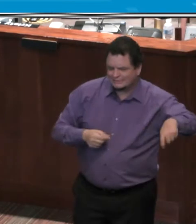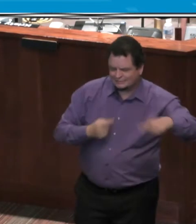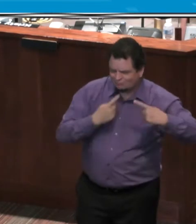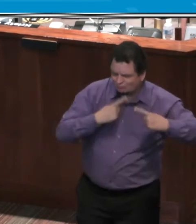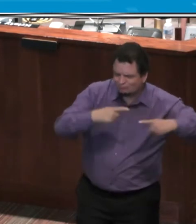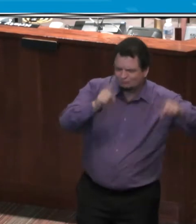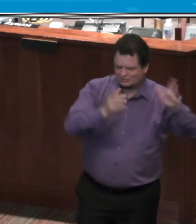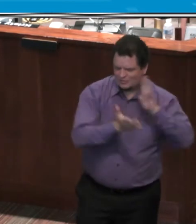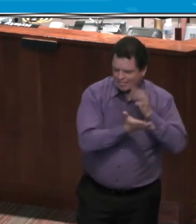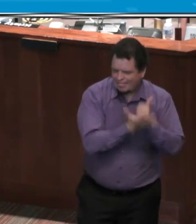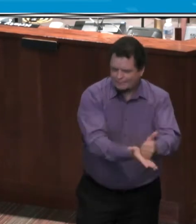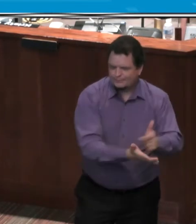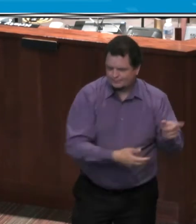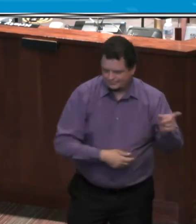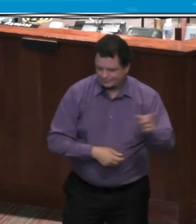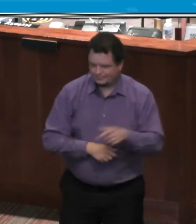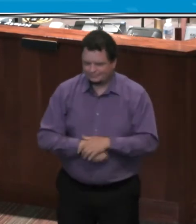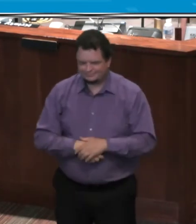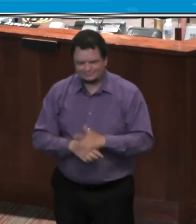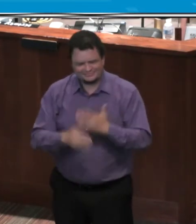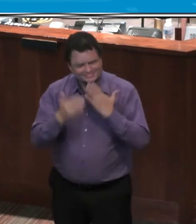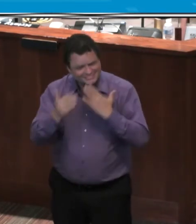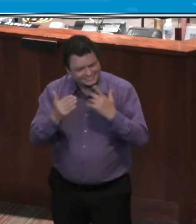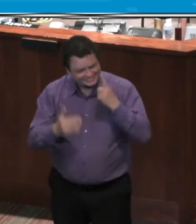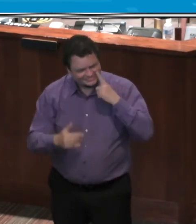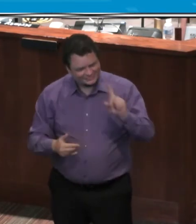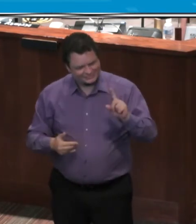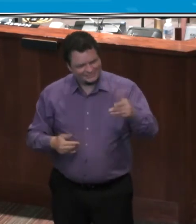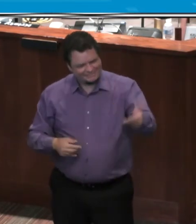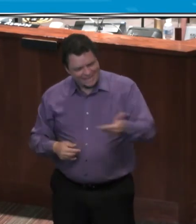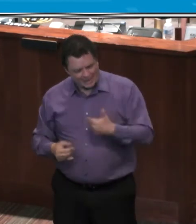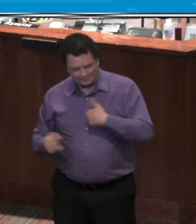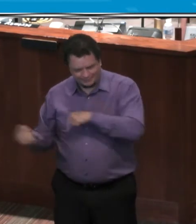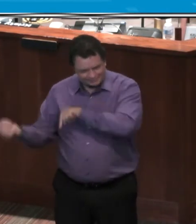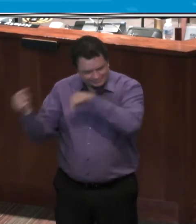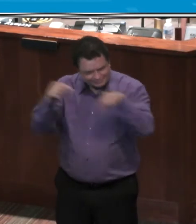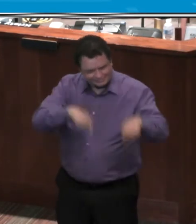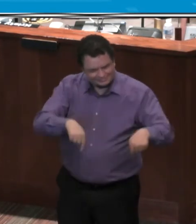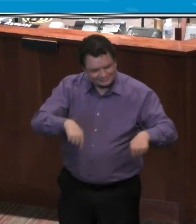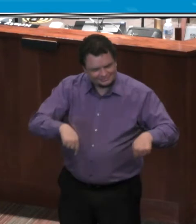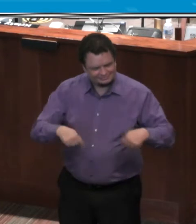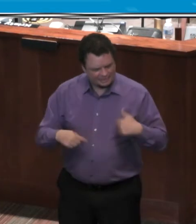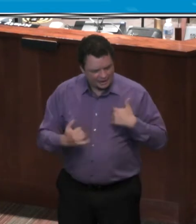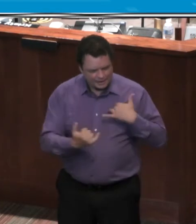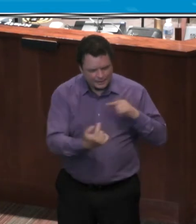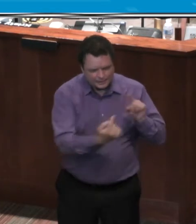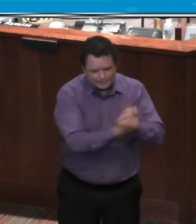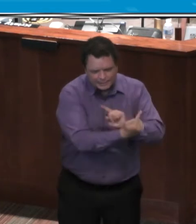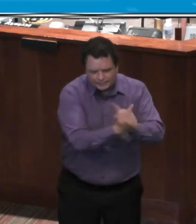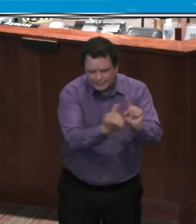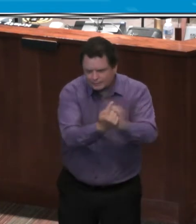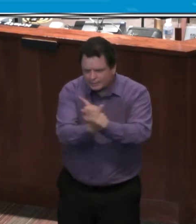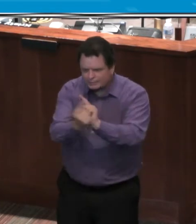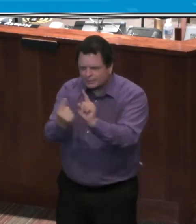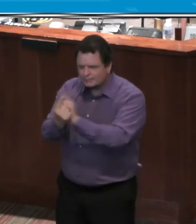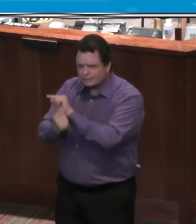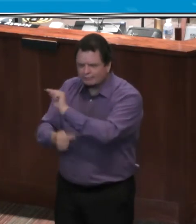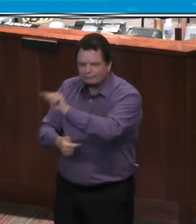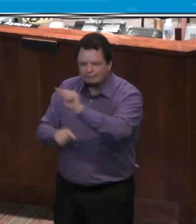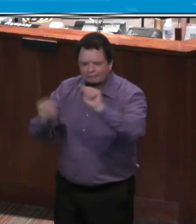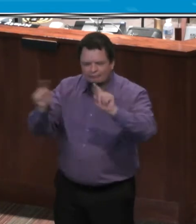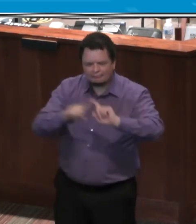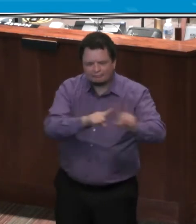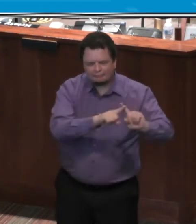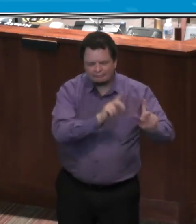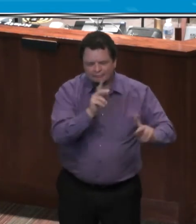honored and blessed and looking forward to meeting with each of you and talking about what we can achieve together. Thank